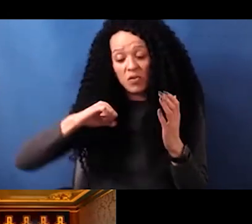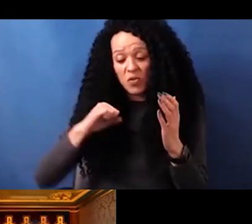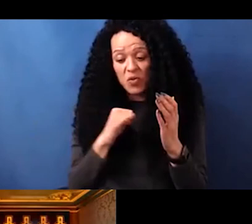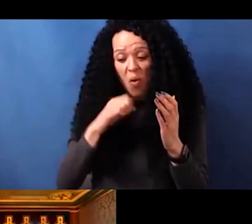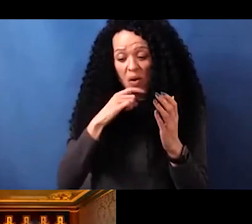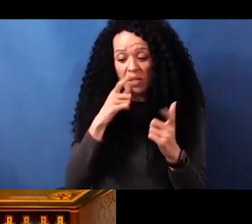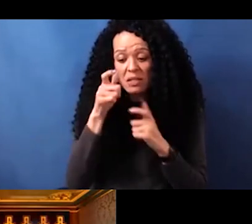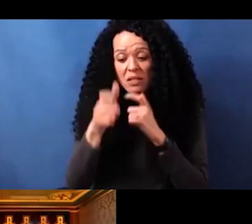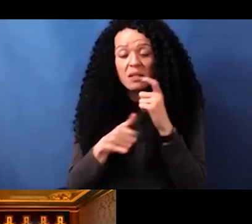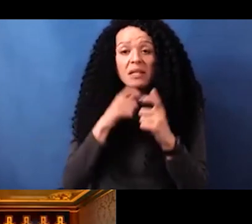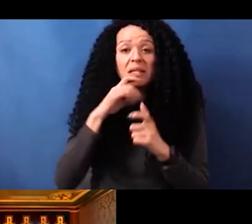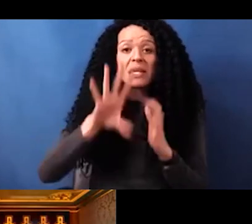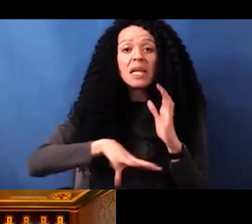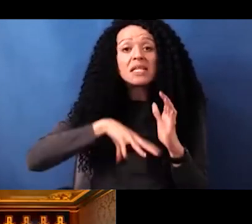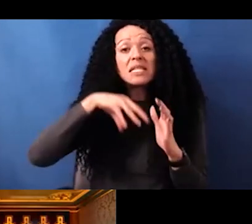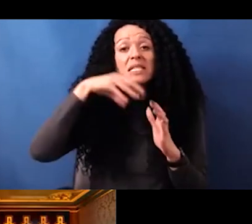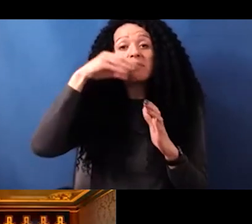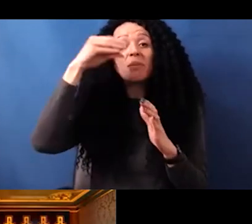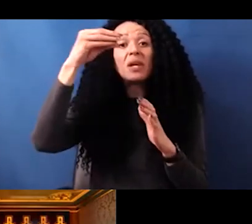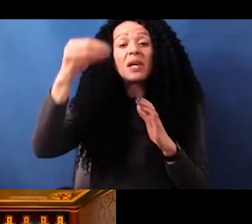bands tuneful